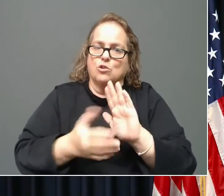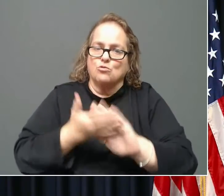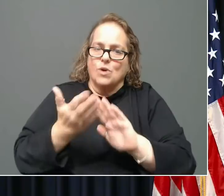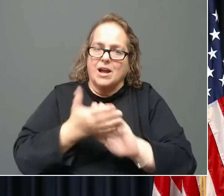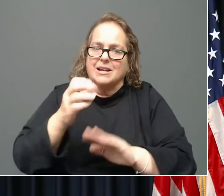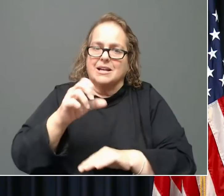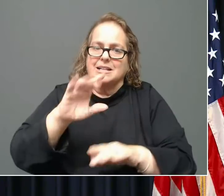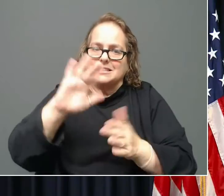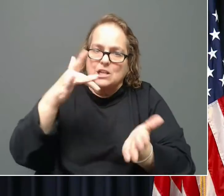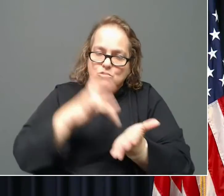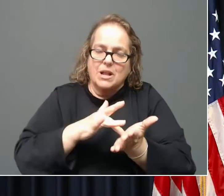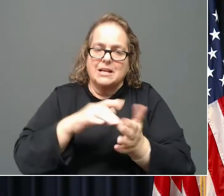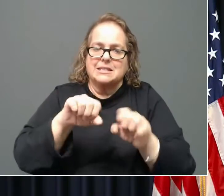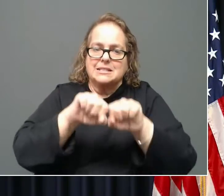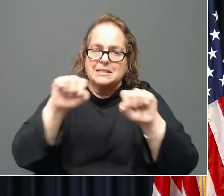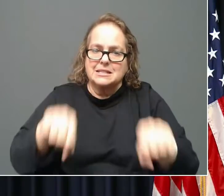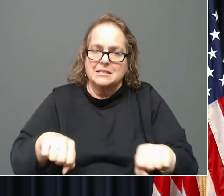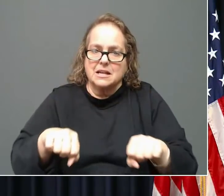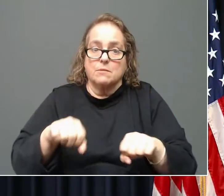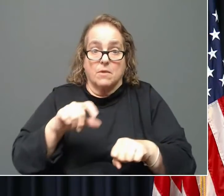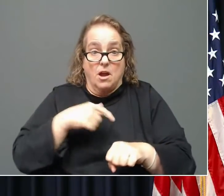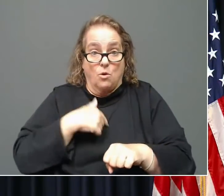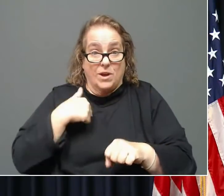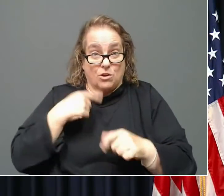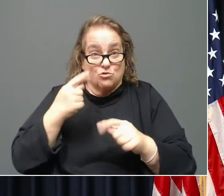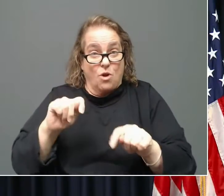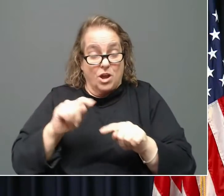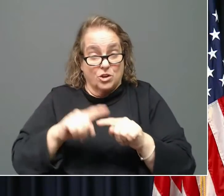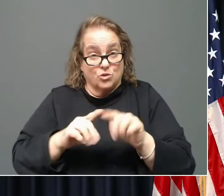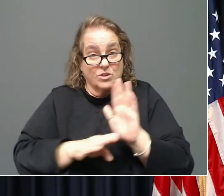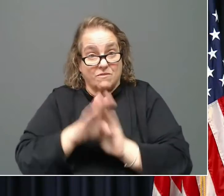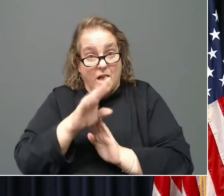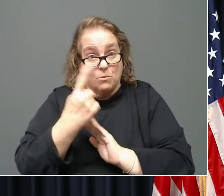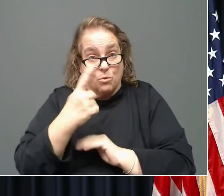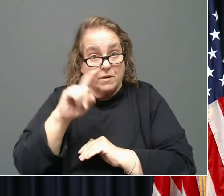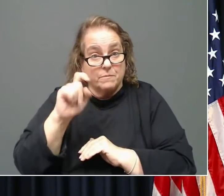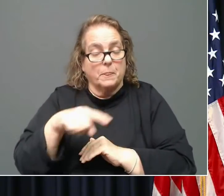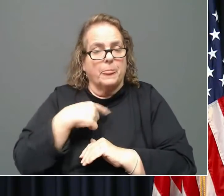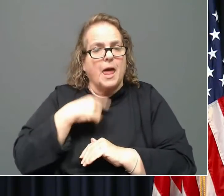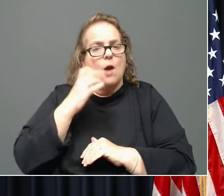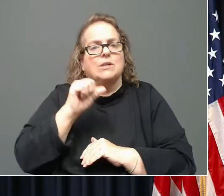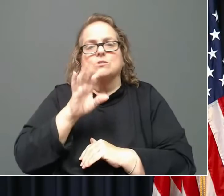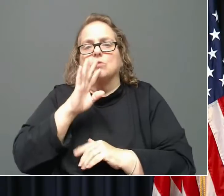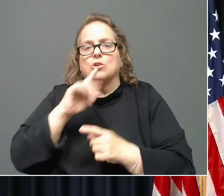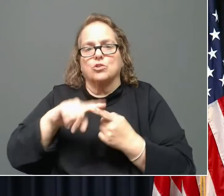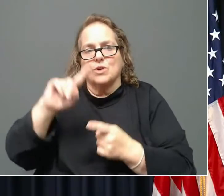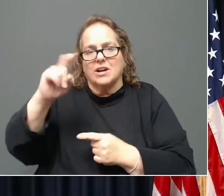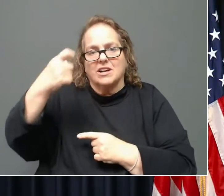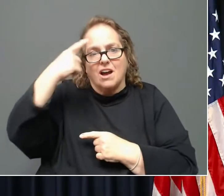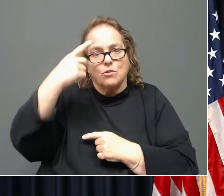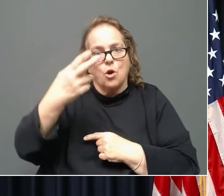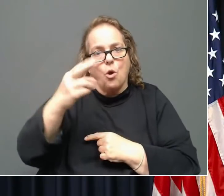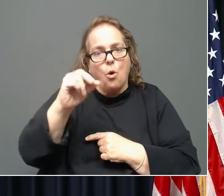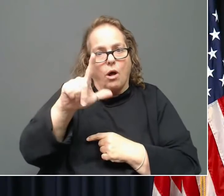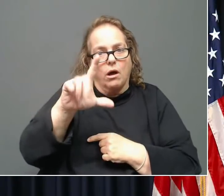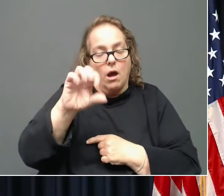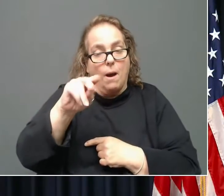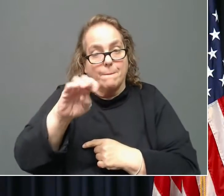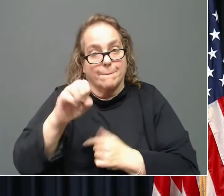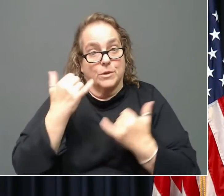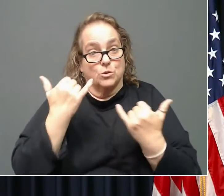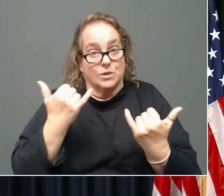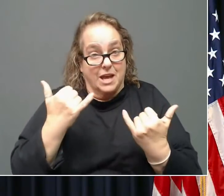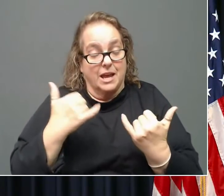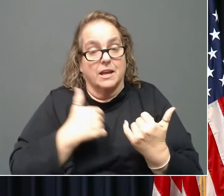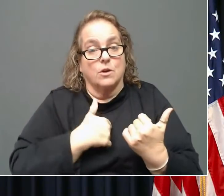Are we attempting to develop one? I was actually talking with Governor Holcomb today, and we were comparing challenges